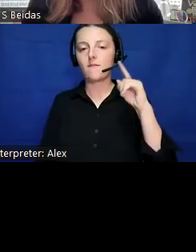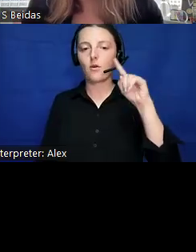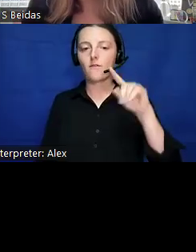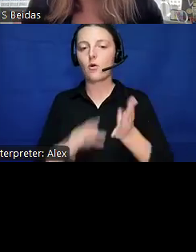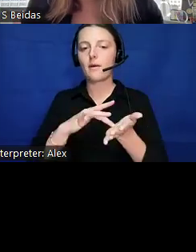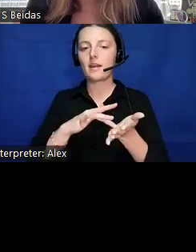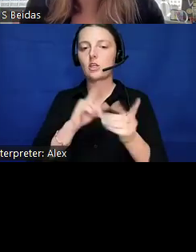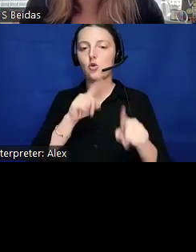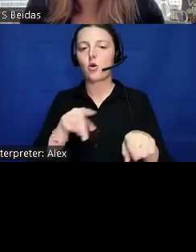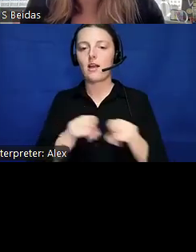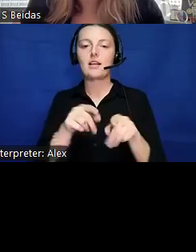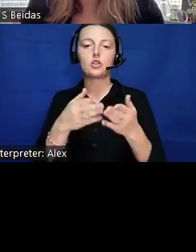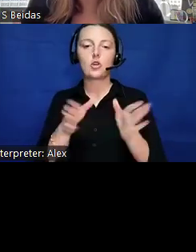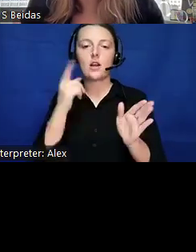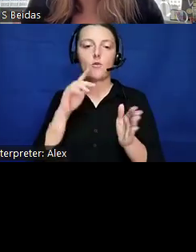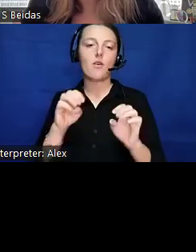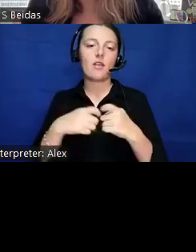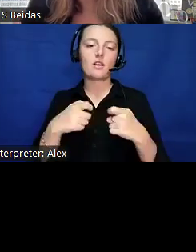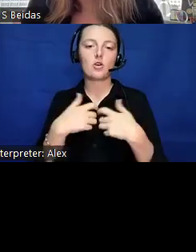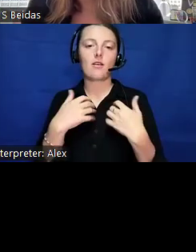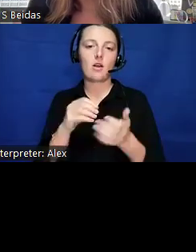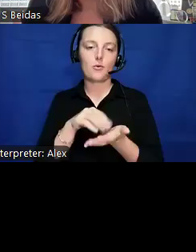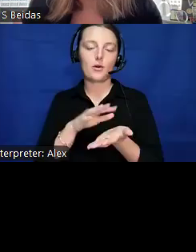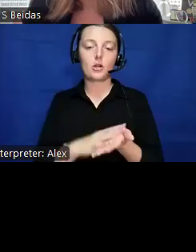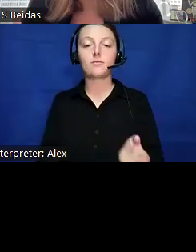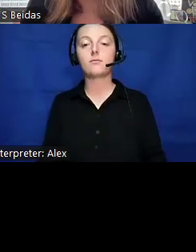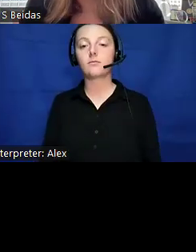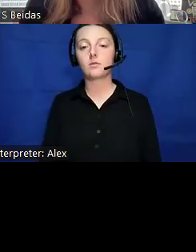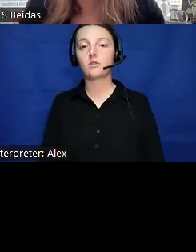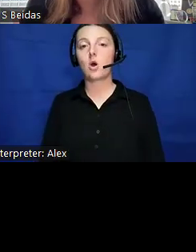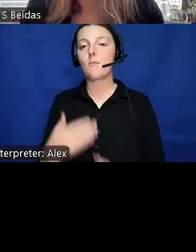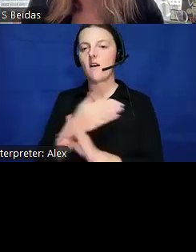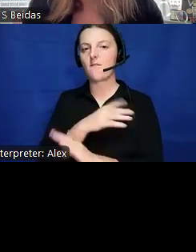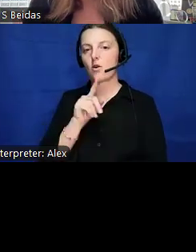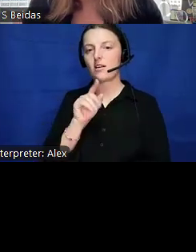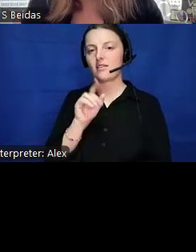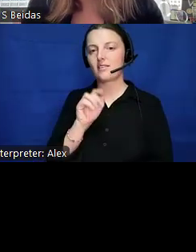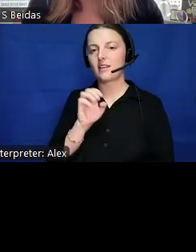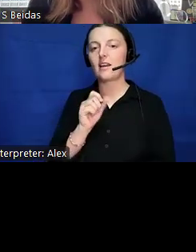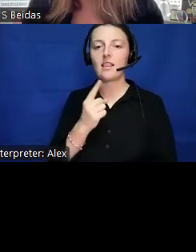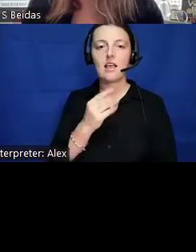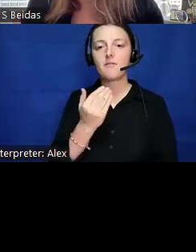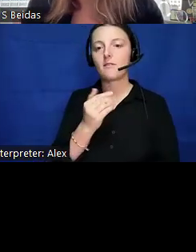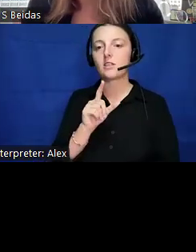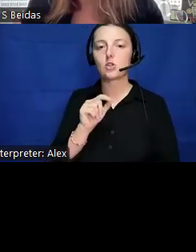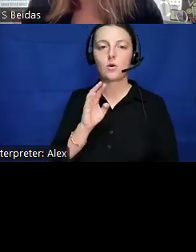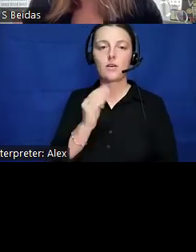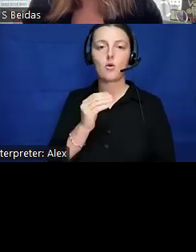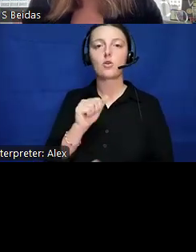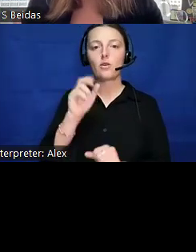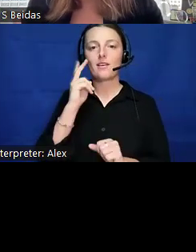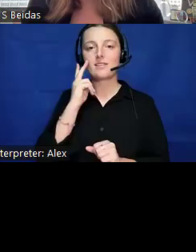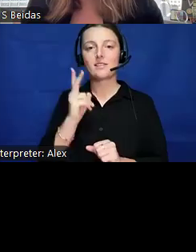record. So prior to this date on 11/15/2014, you see a lot of heterogeneity in that